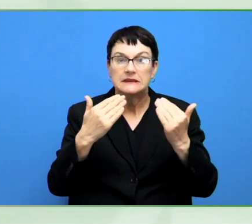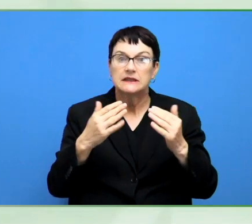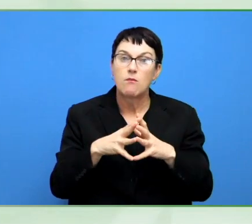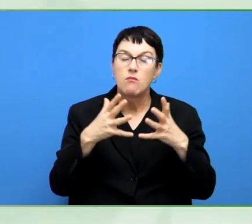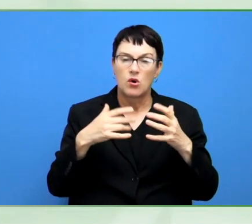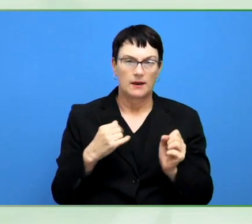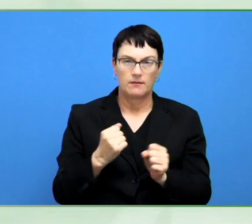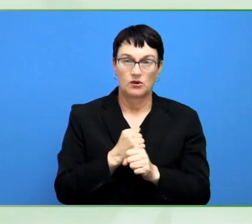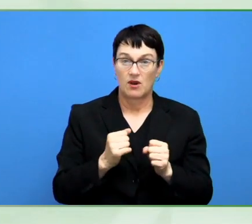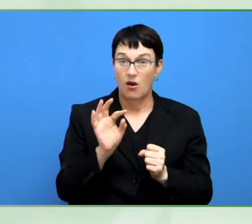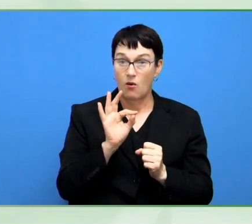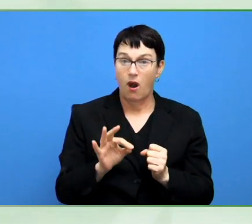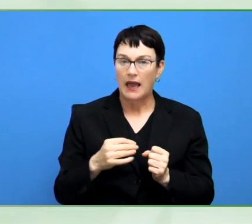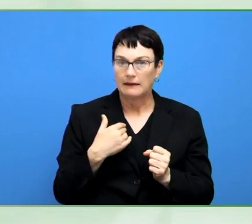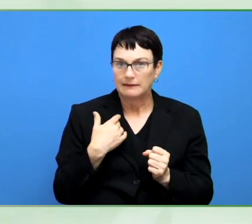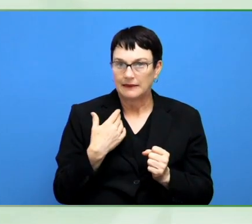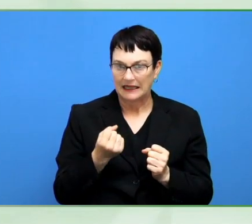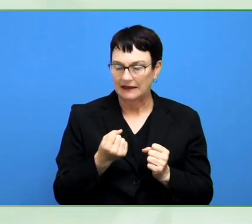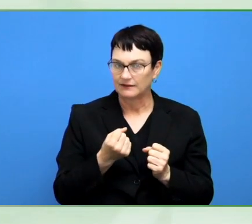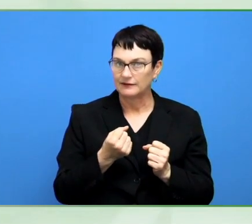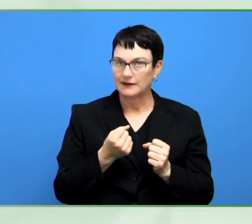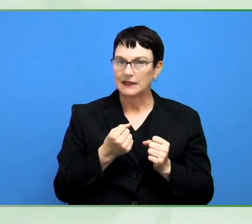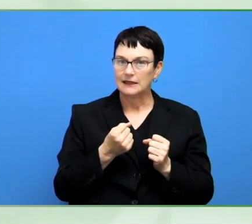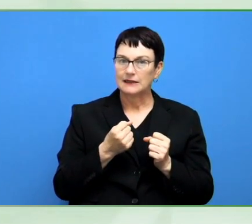consider expanding to next, and we have like an